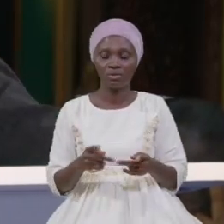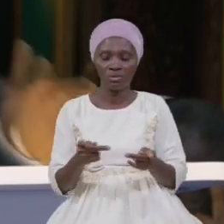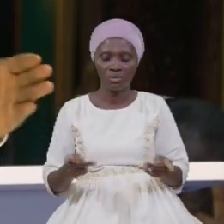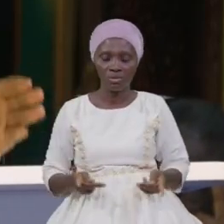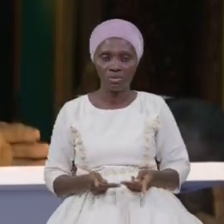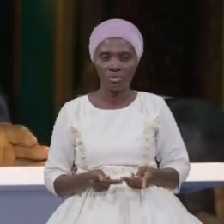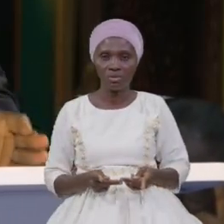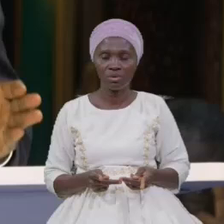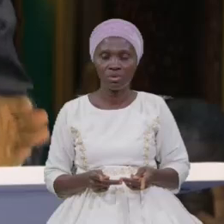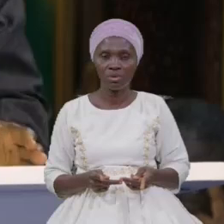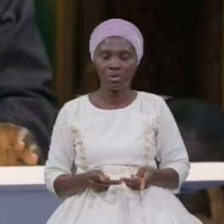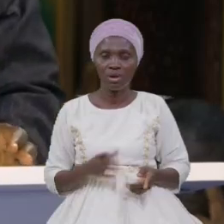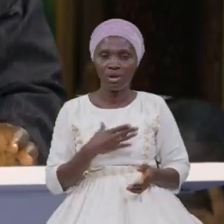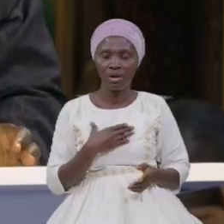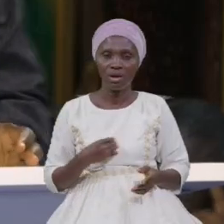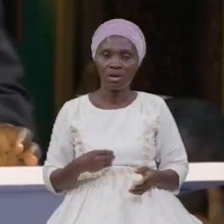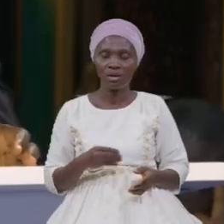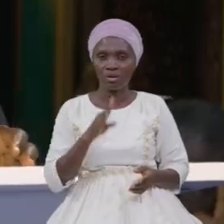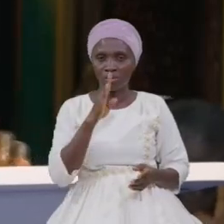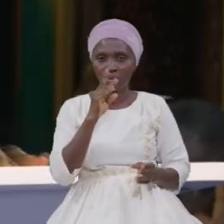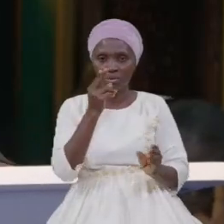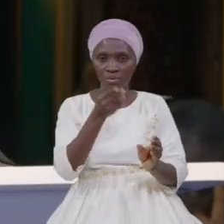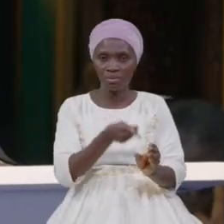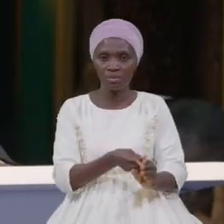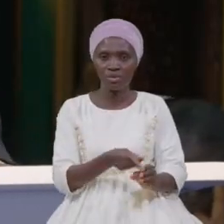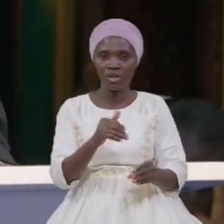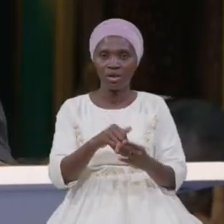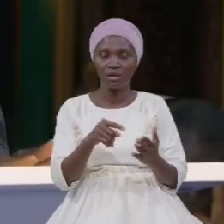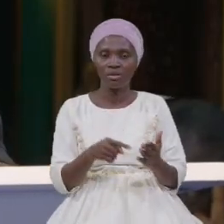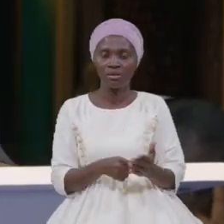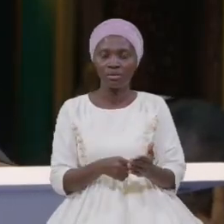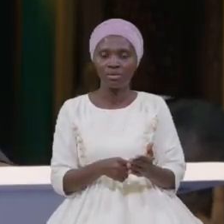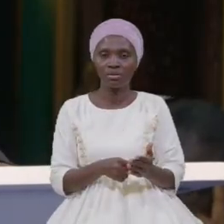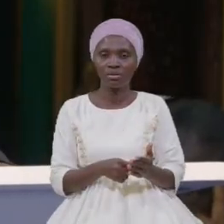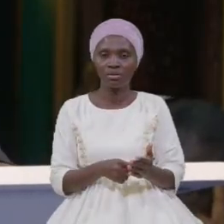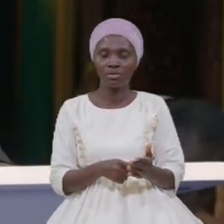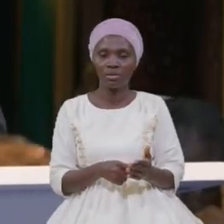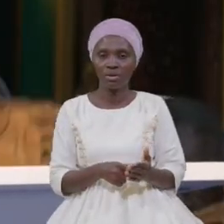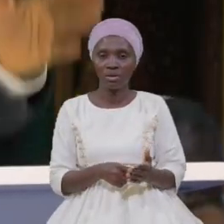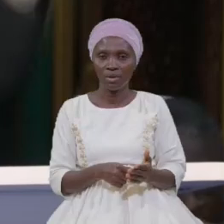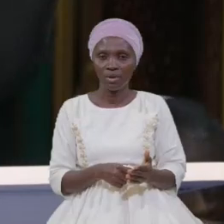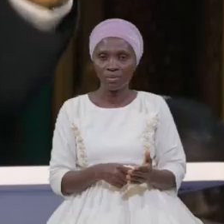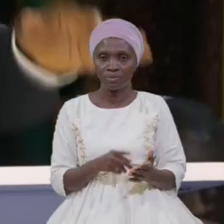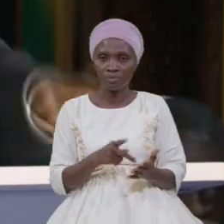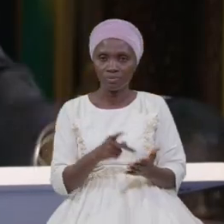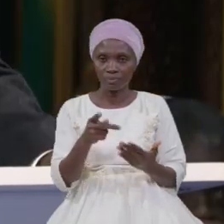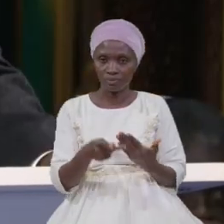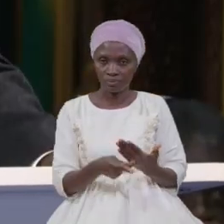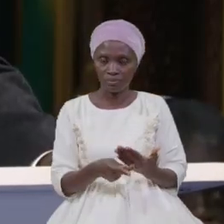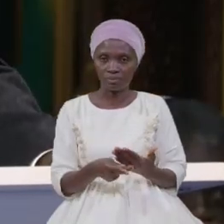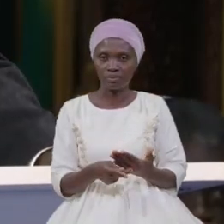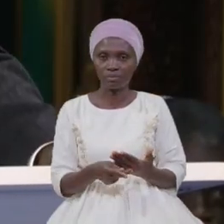and partake in this exercise. Don't be left out. So many of you are outside